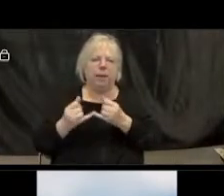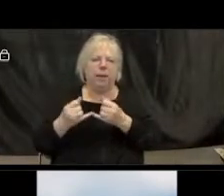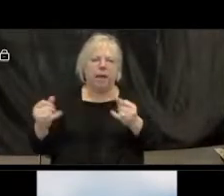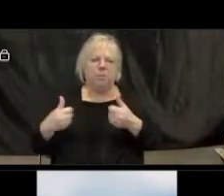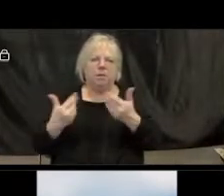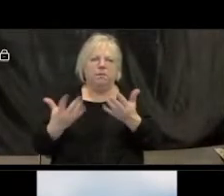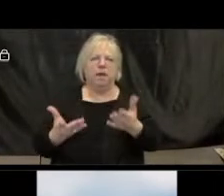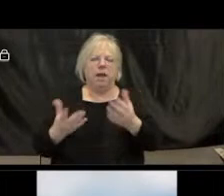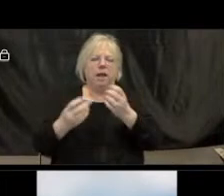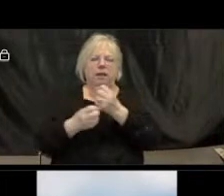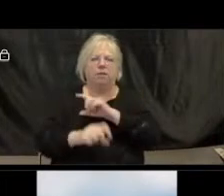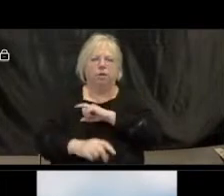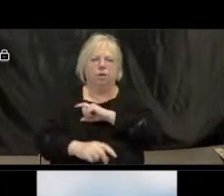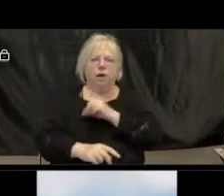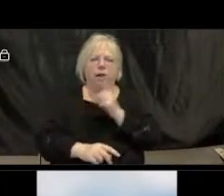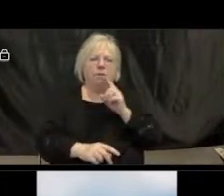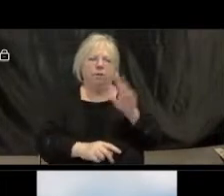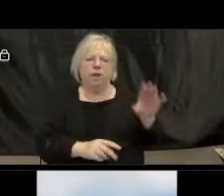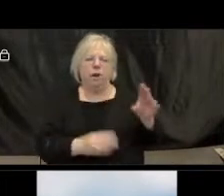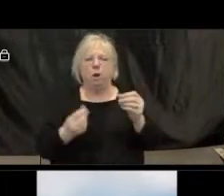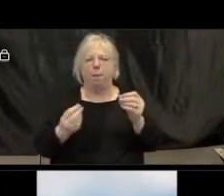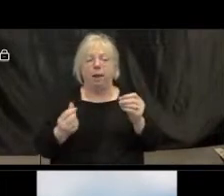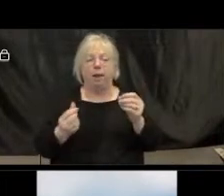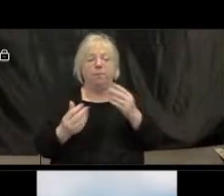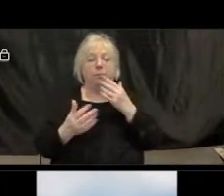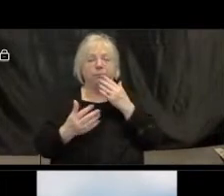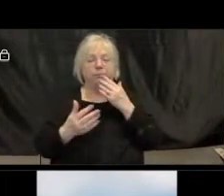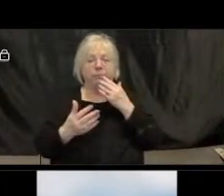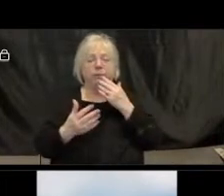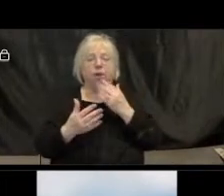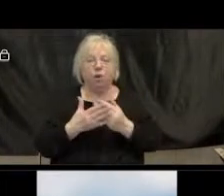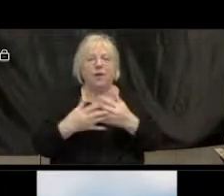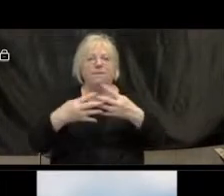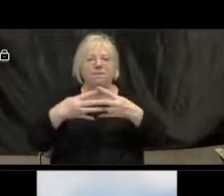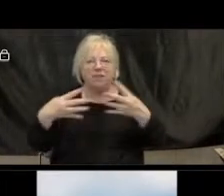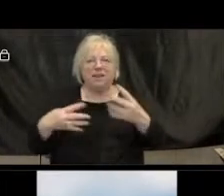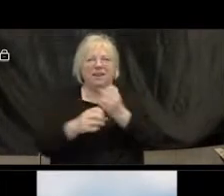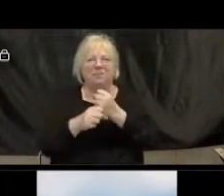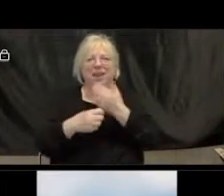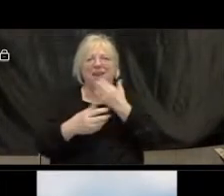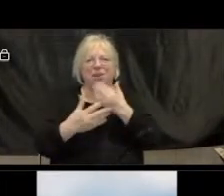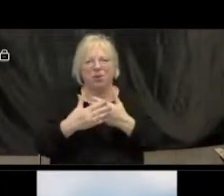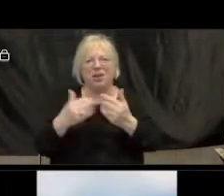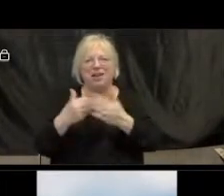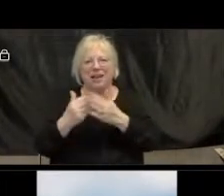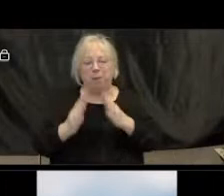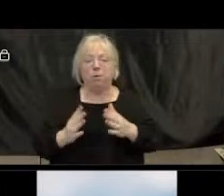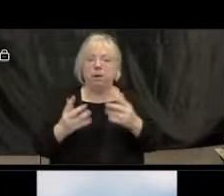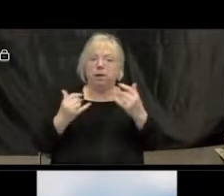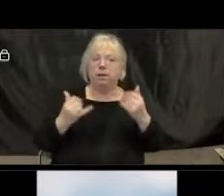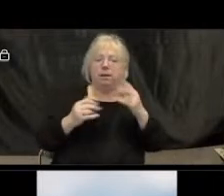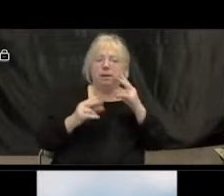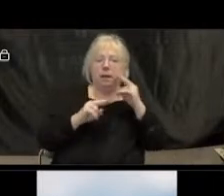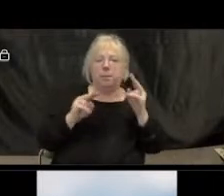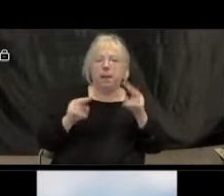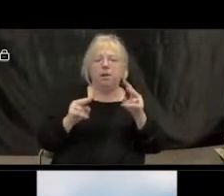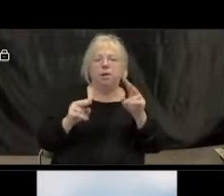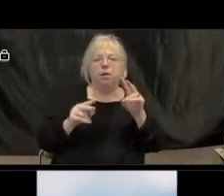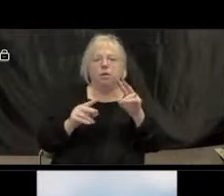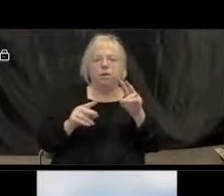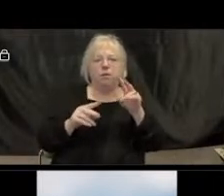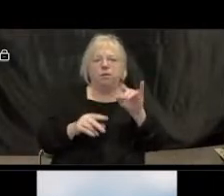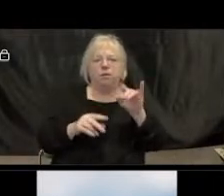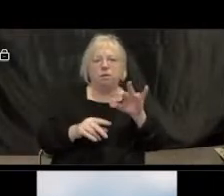security for their respective properties. Good fences make good neighbors. The existing Pinnacle View Middle School has a 6-foot